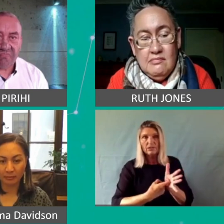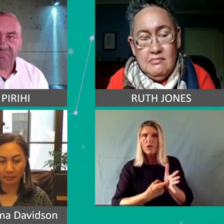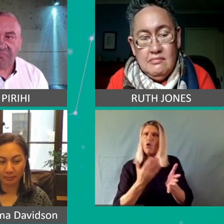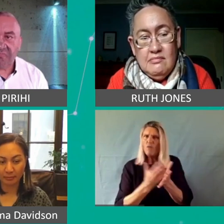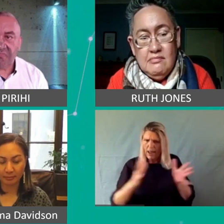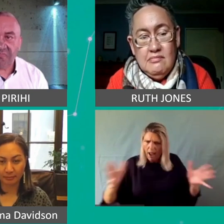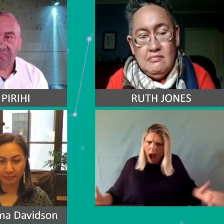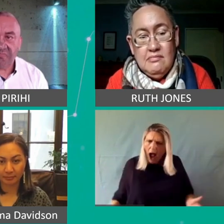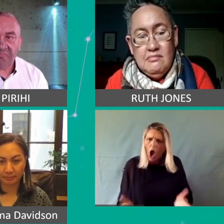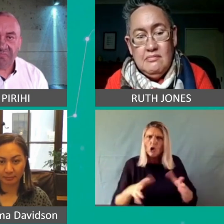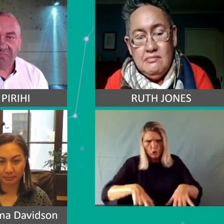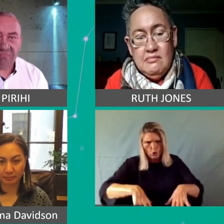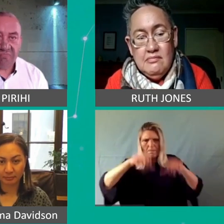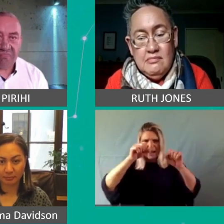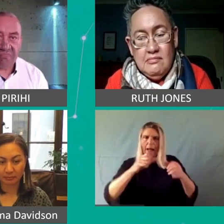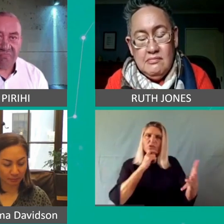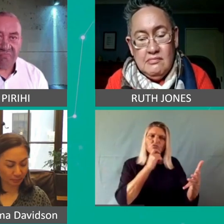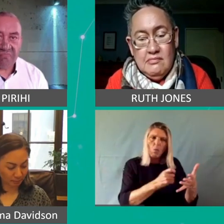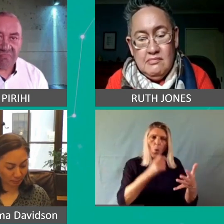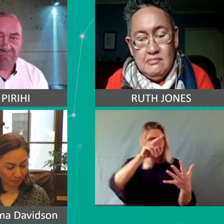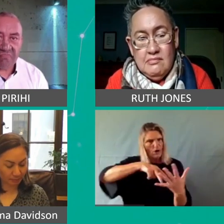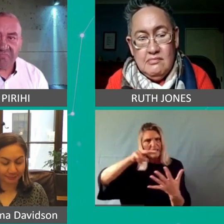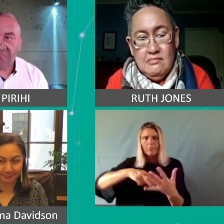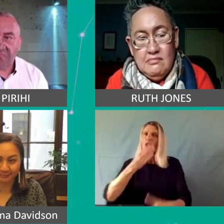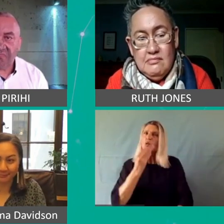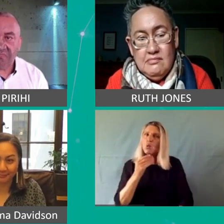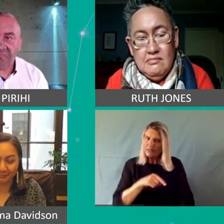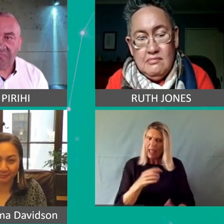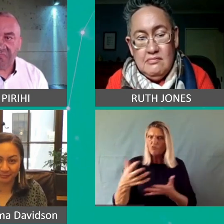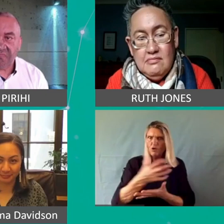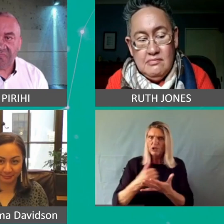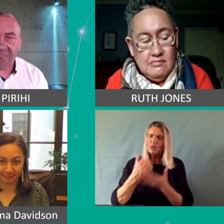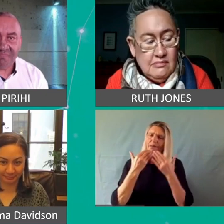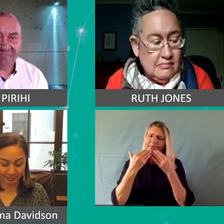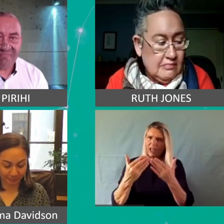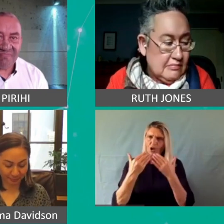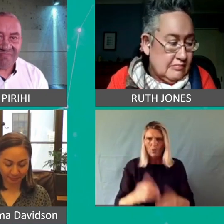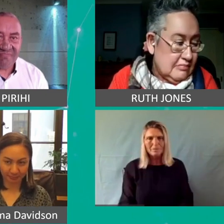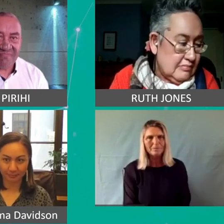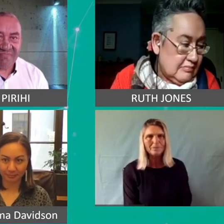people to pick these reports up and really use them. Thanks, Hemi.